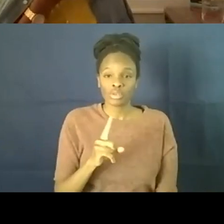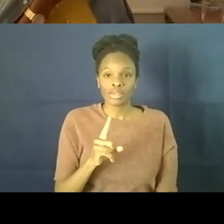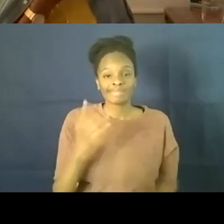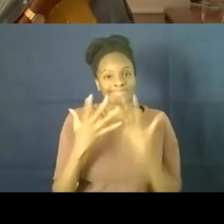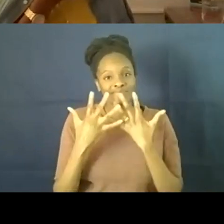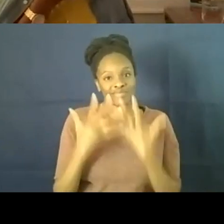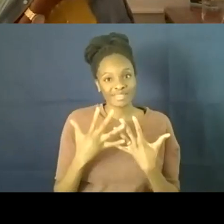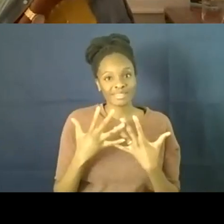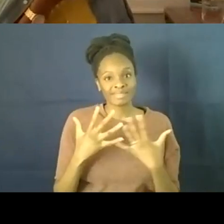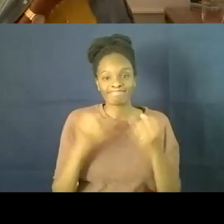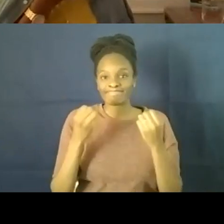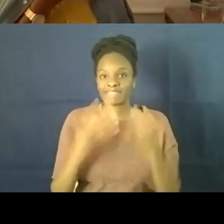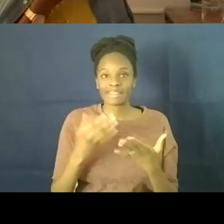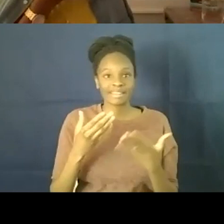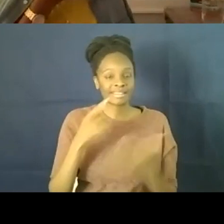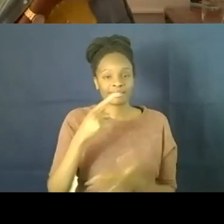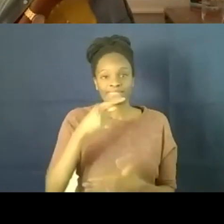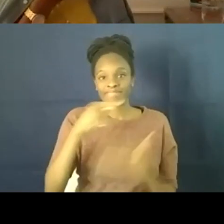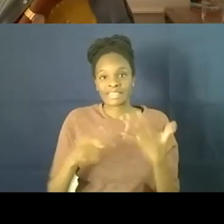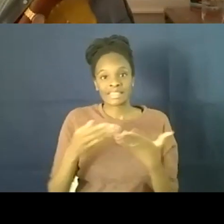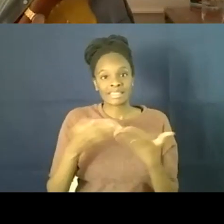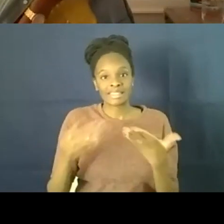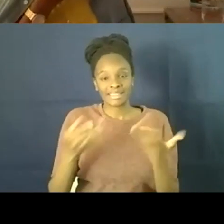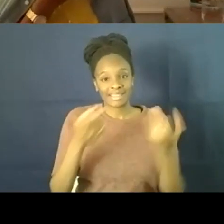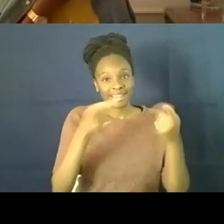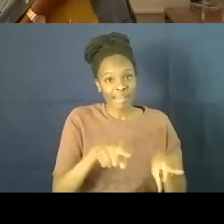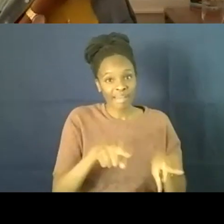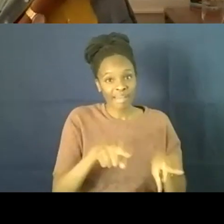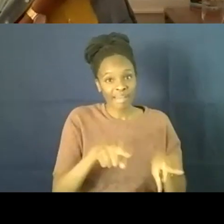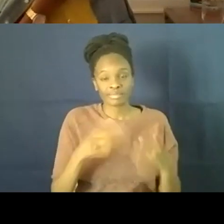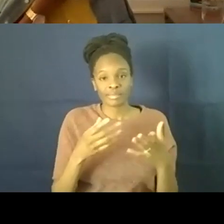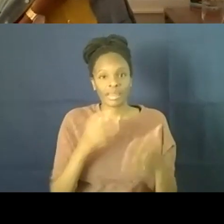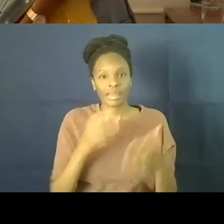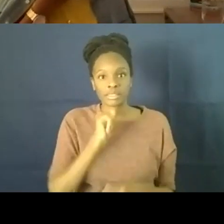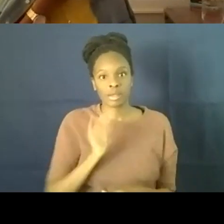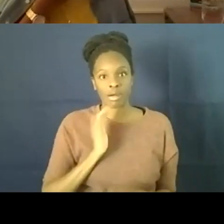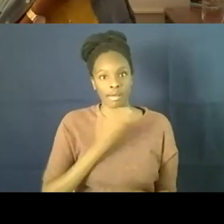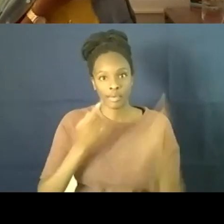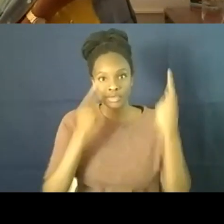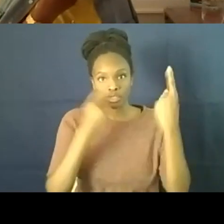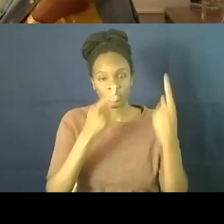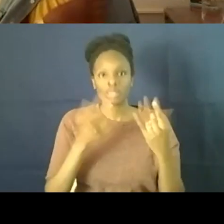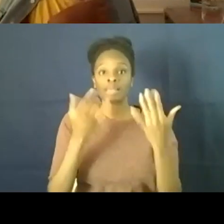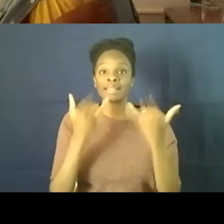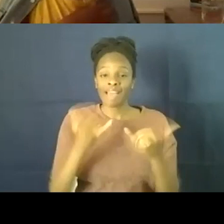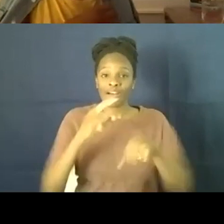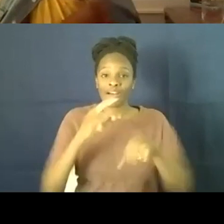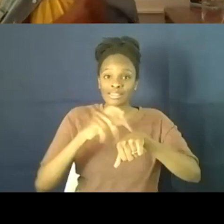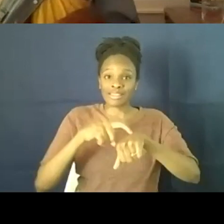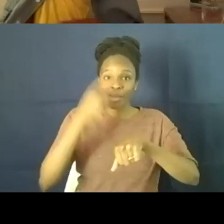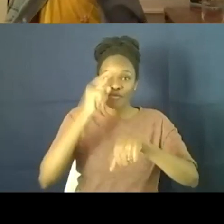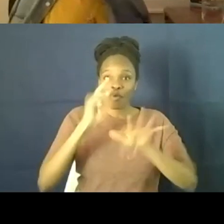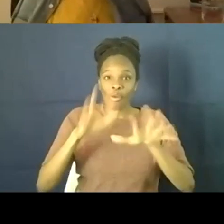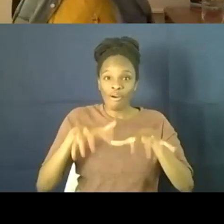up happening and proving us right, although that's never the intention. All right, I'm gonna go to some audience questions because there's a few of them and